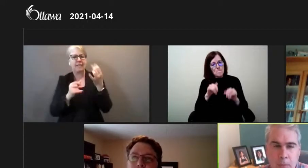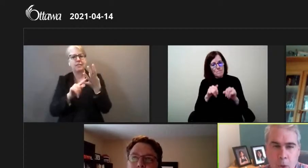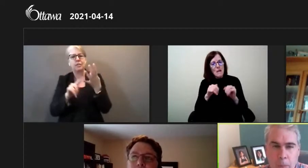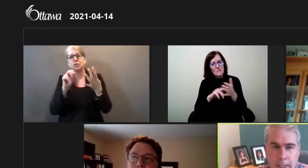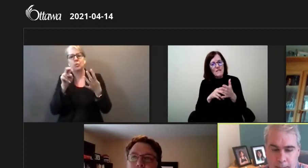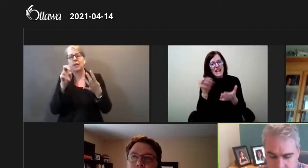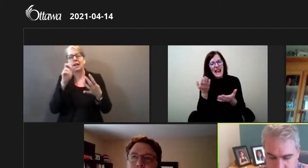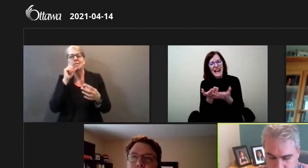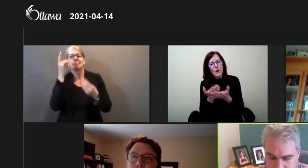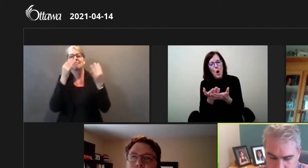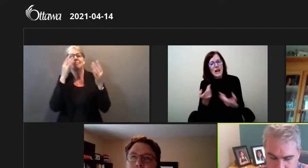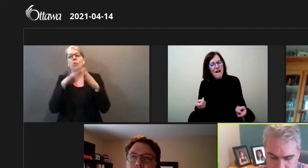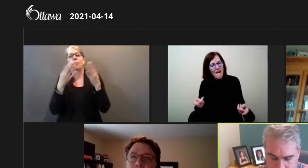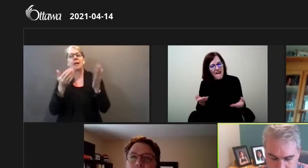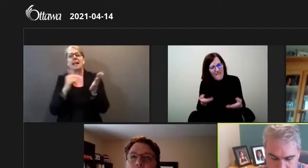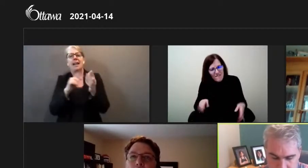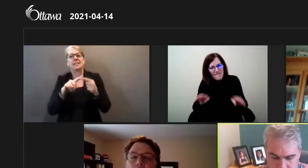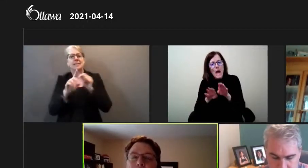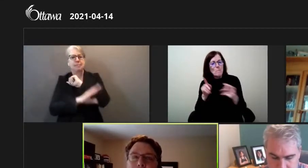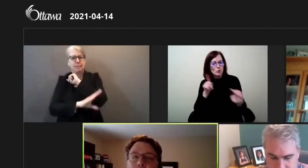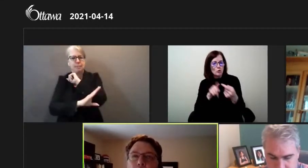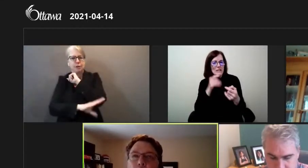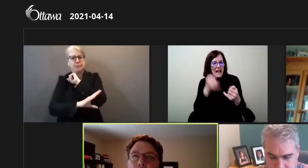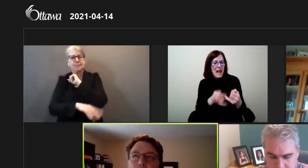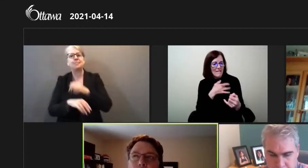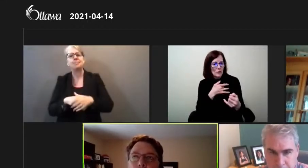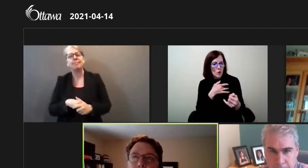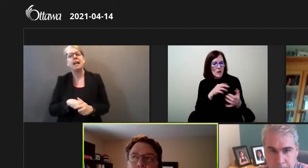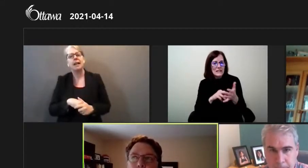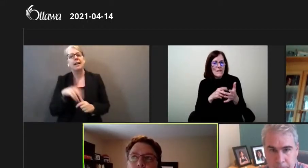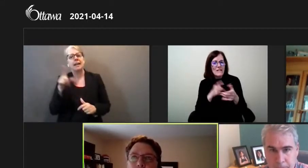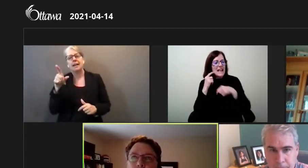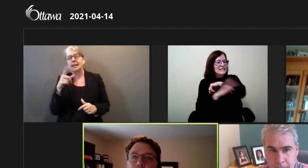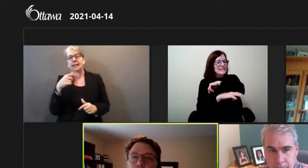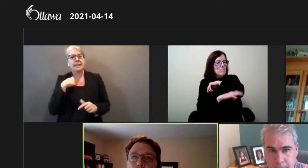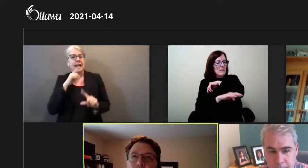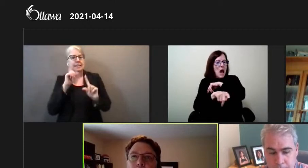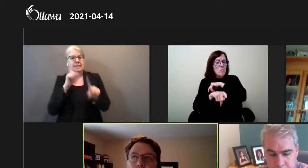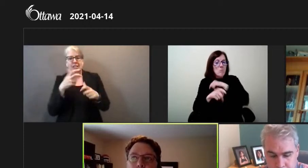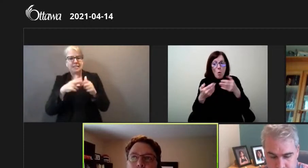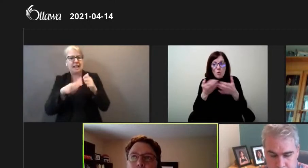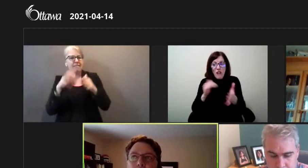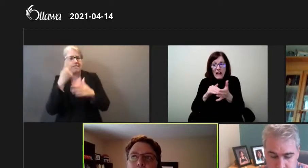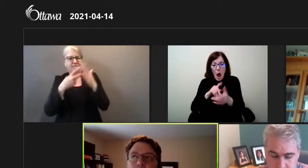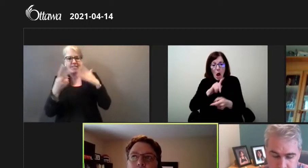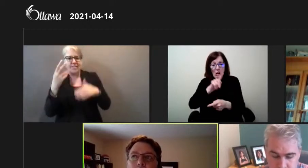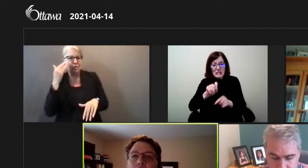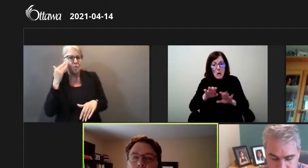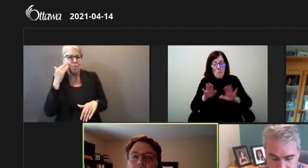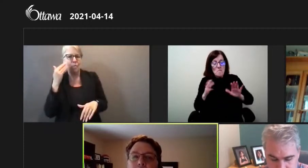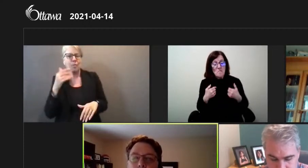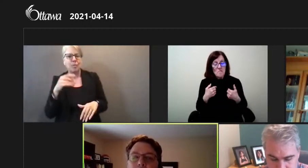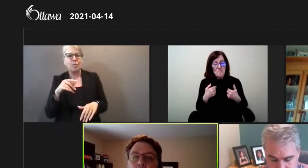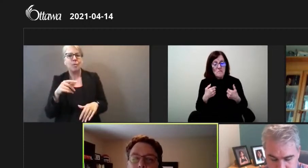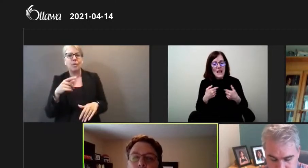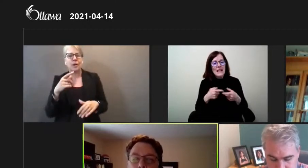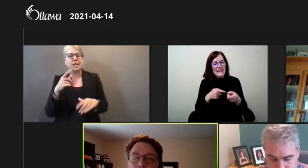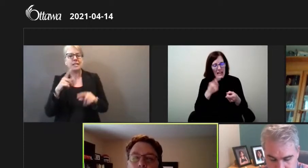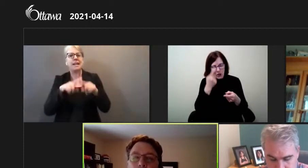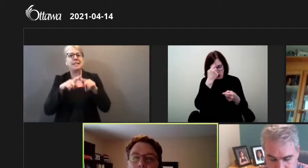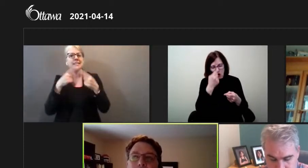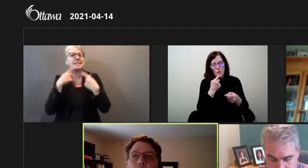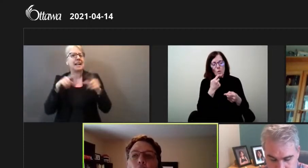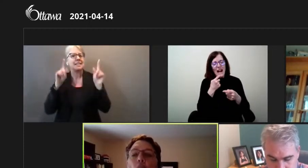about reopening until September? I think it's really tough to know. It depends on, I think, how successful we